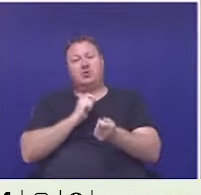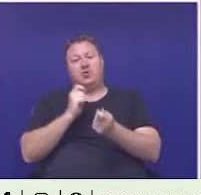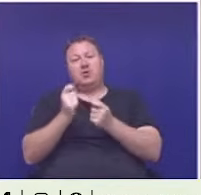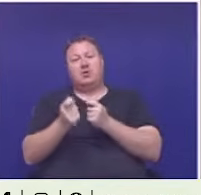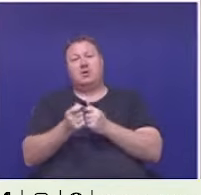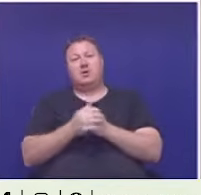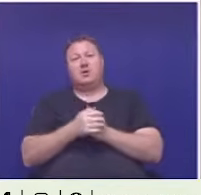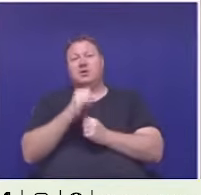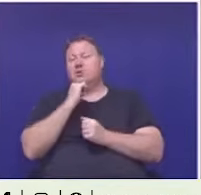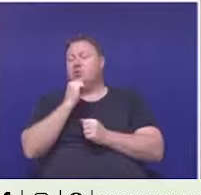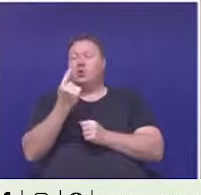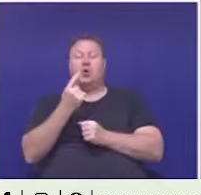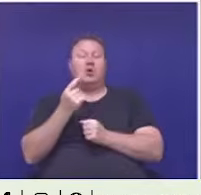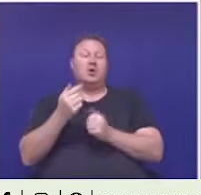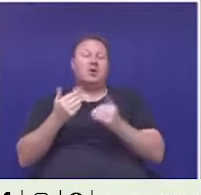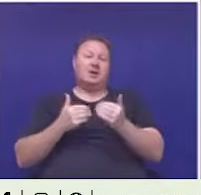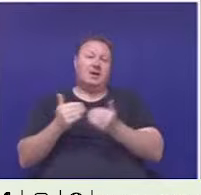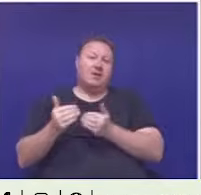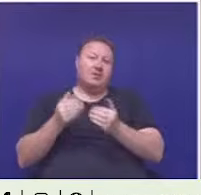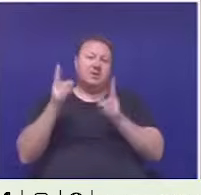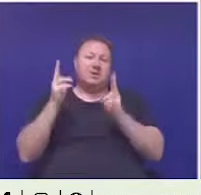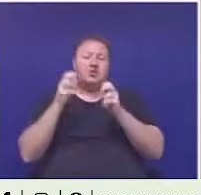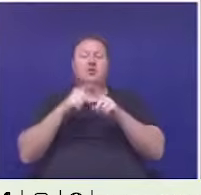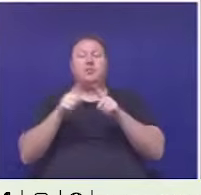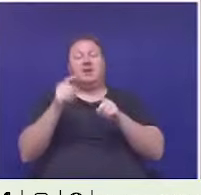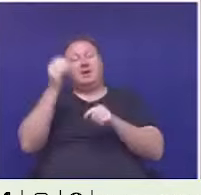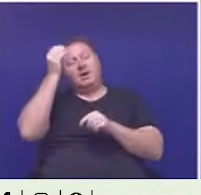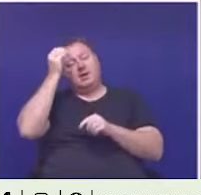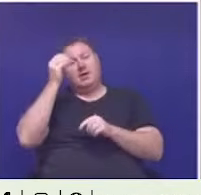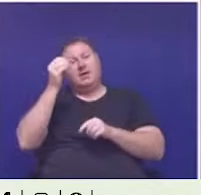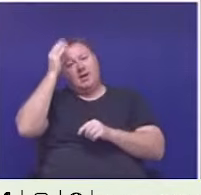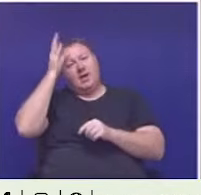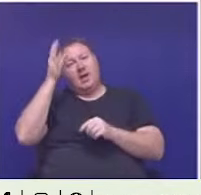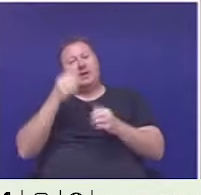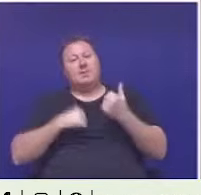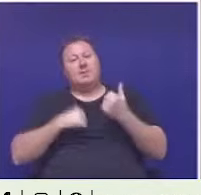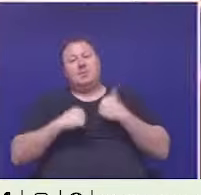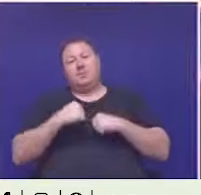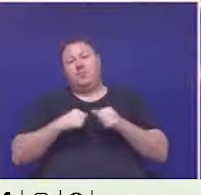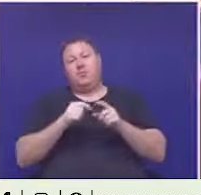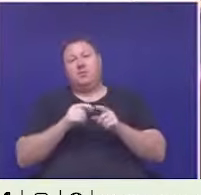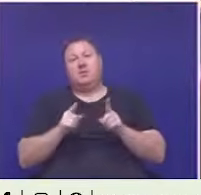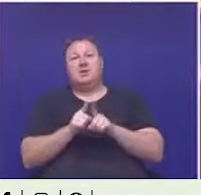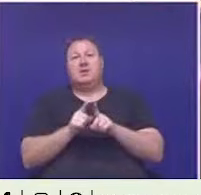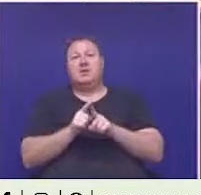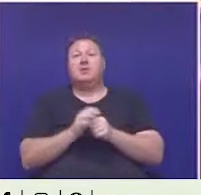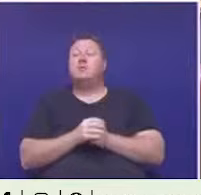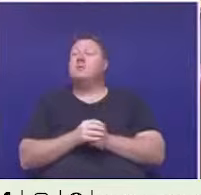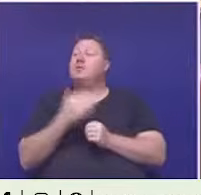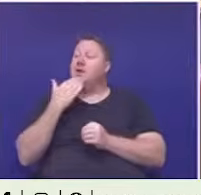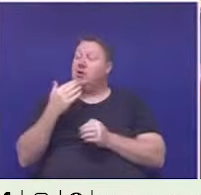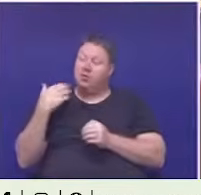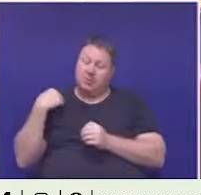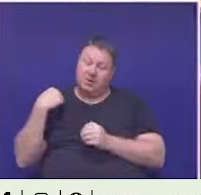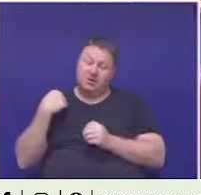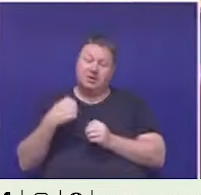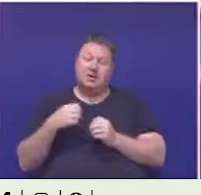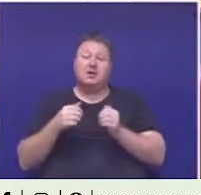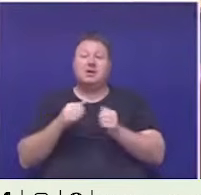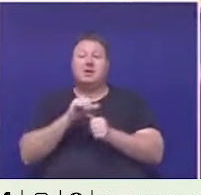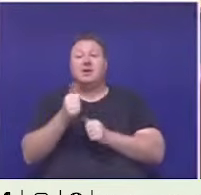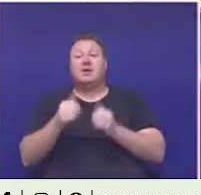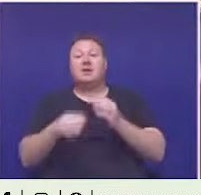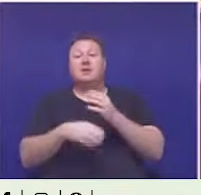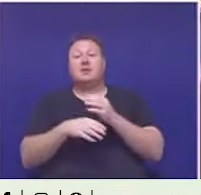only the governance issues, but also the academic performance. Thank you. Thank you, Minister. The next supplementary will be put by the